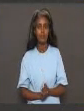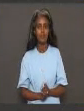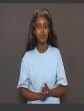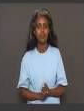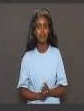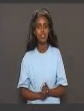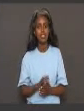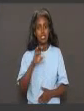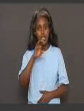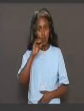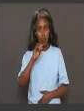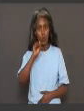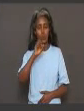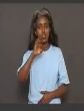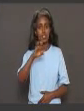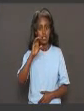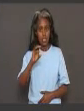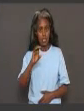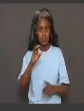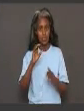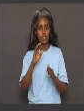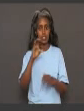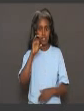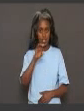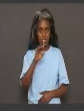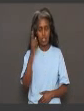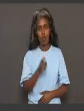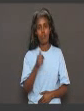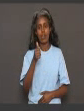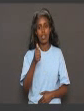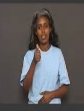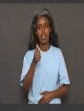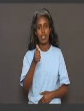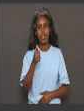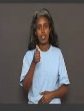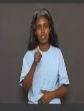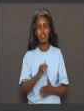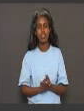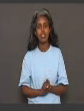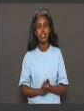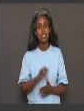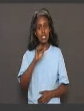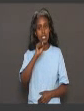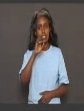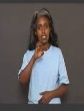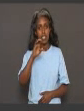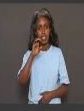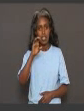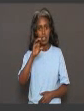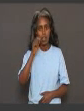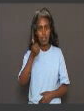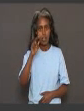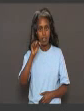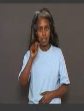The cosecant is C over A. The secant